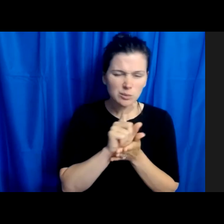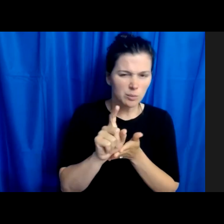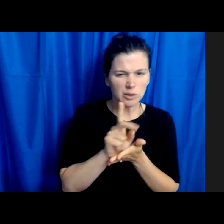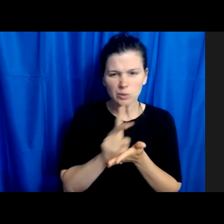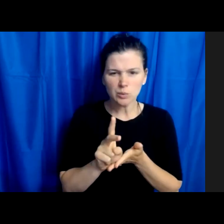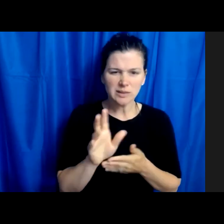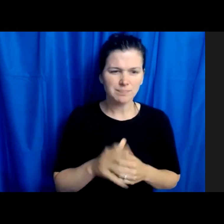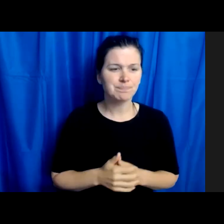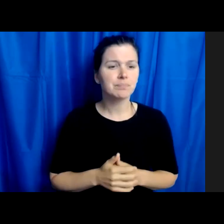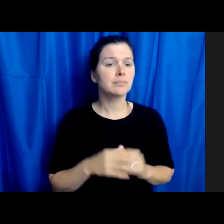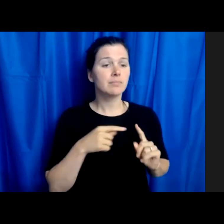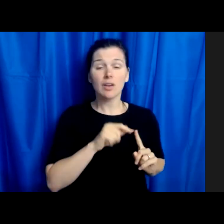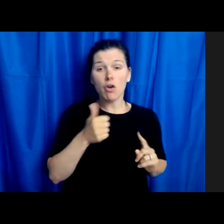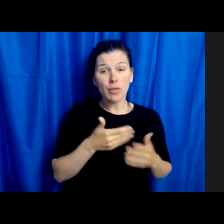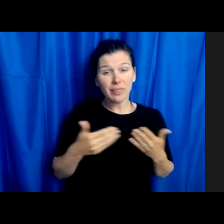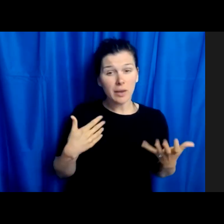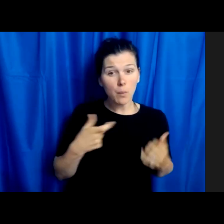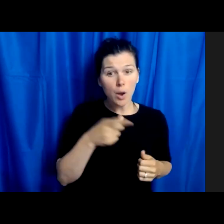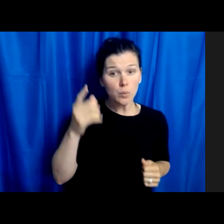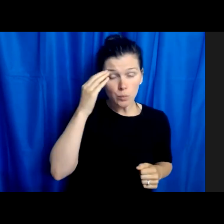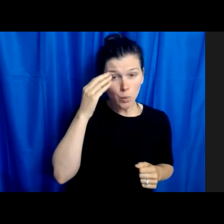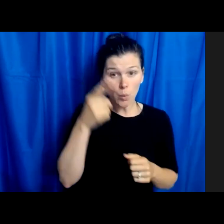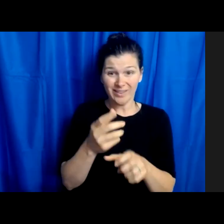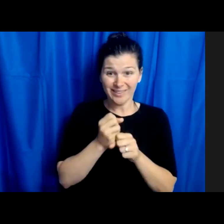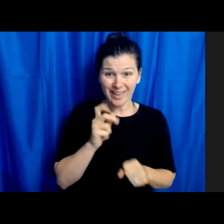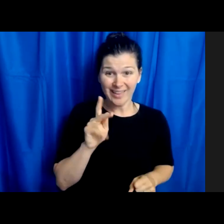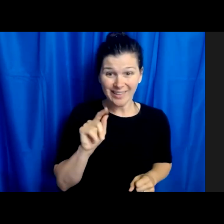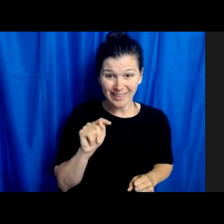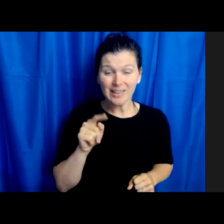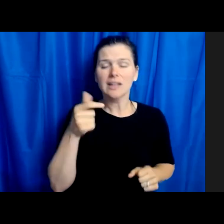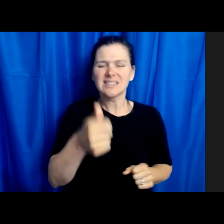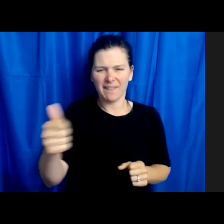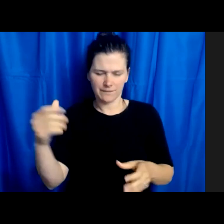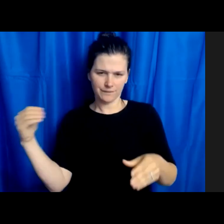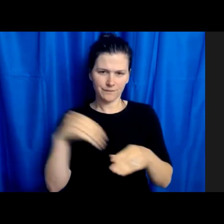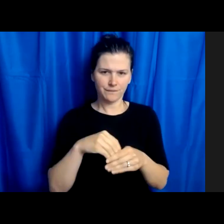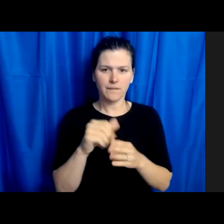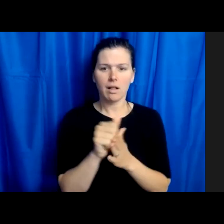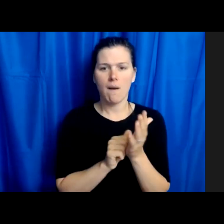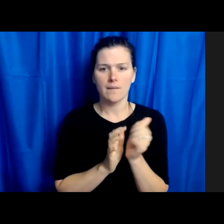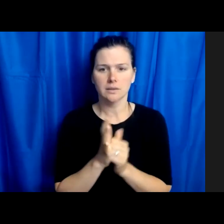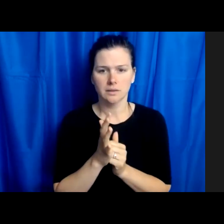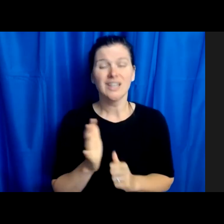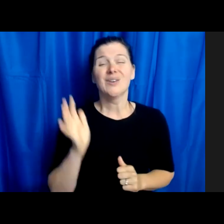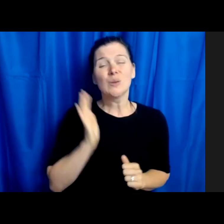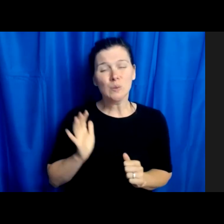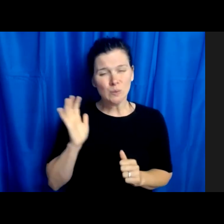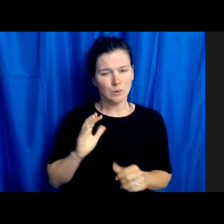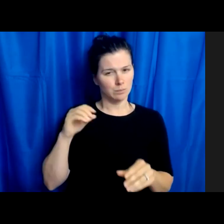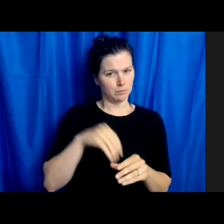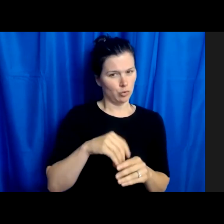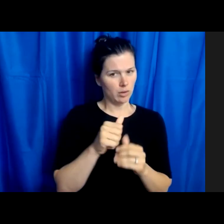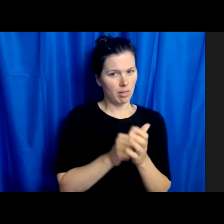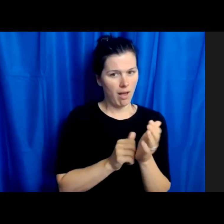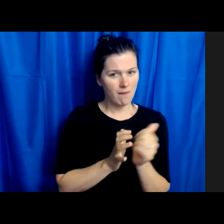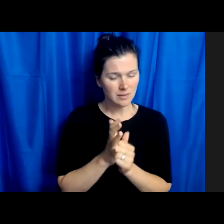know, when you get your kits, please add gloves to it. We used to put gloves in them. However,